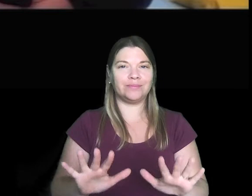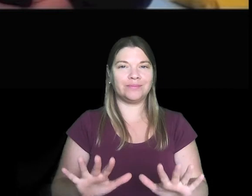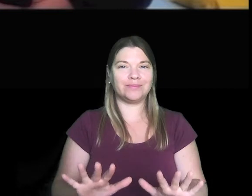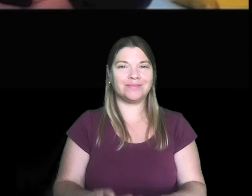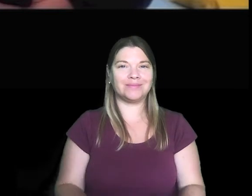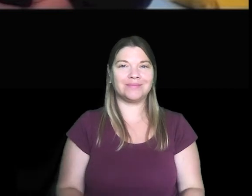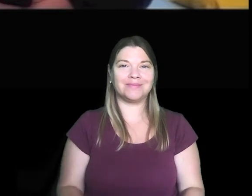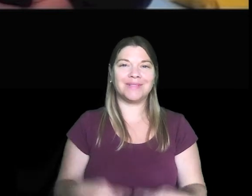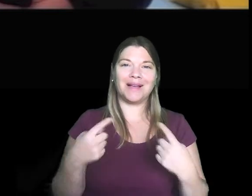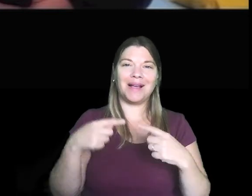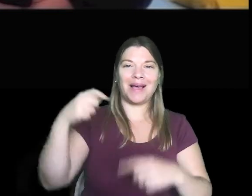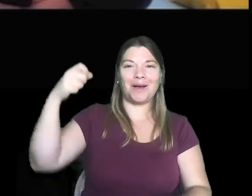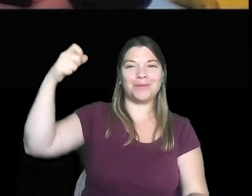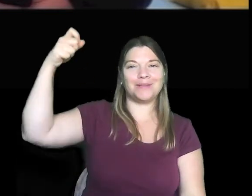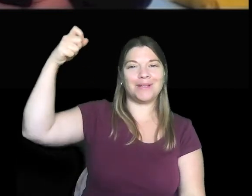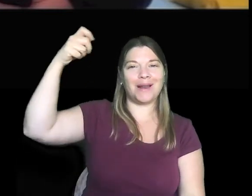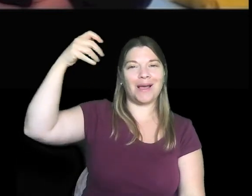the sunlight creep in.